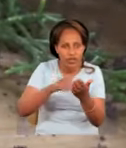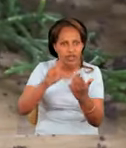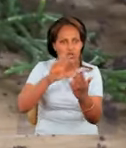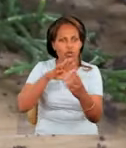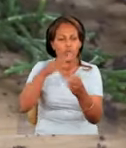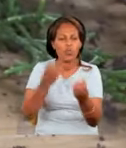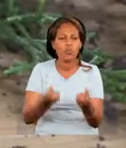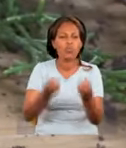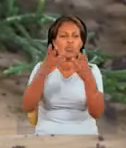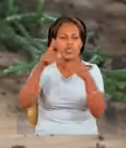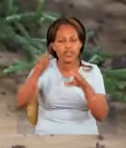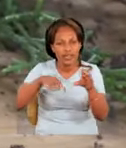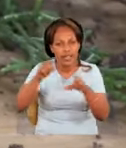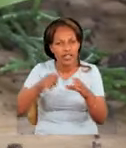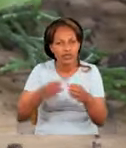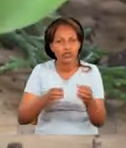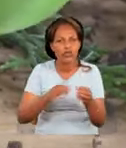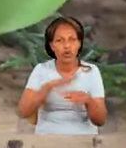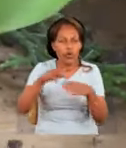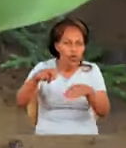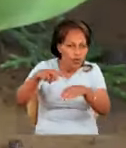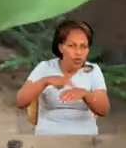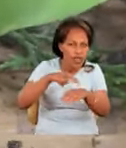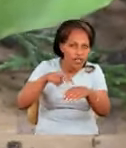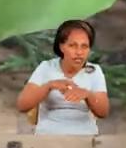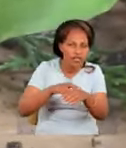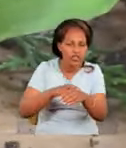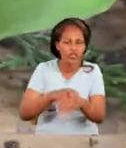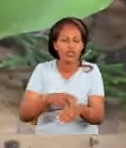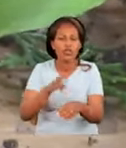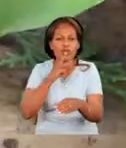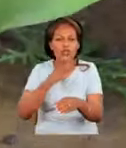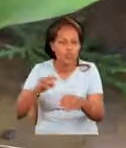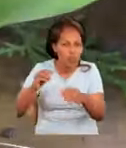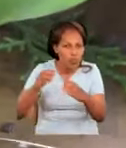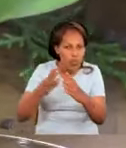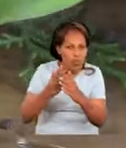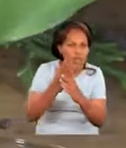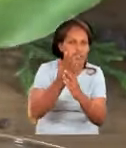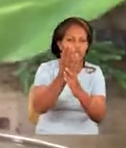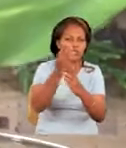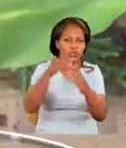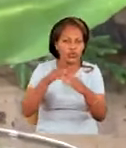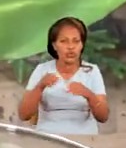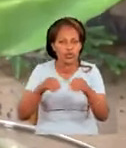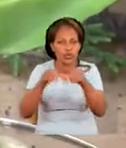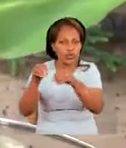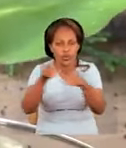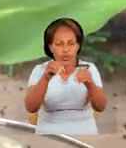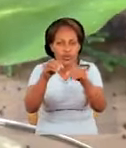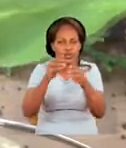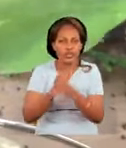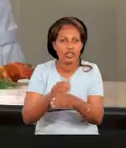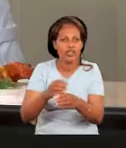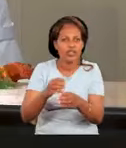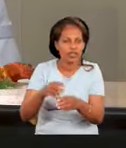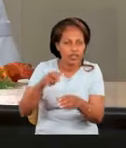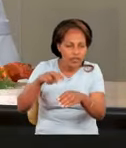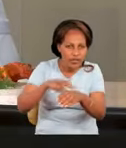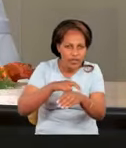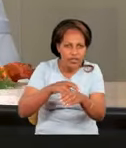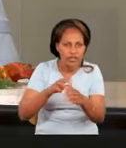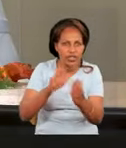many lines. These lines are veins. Water passes through them, but the veins are arranged in parallel. In